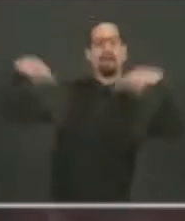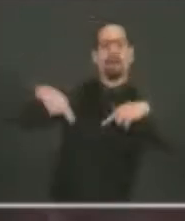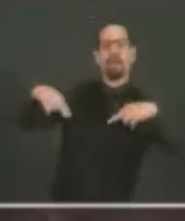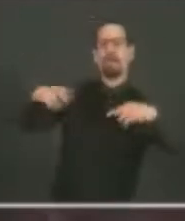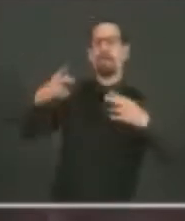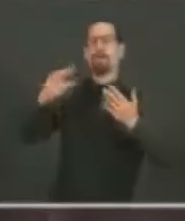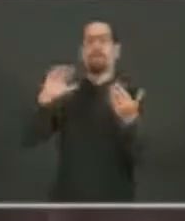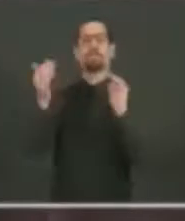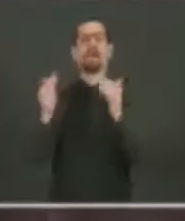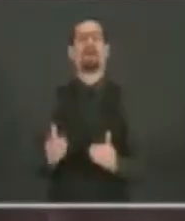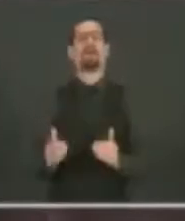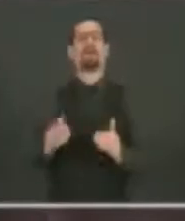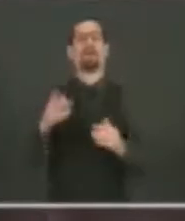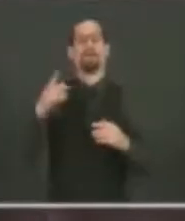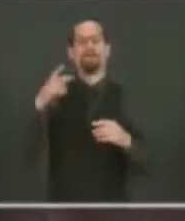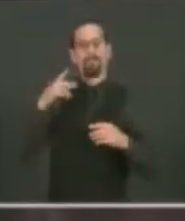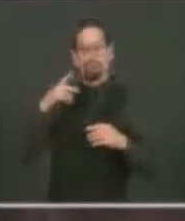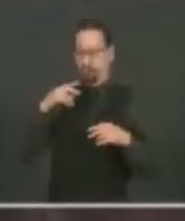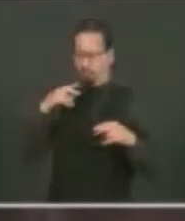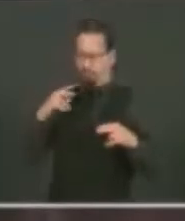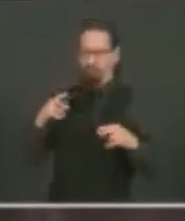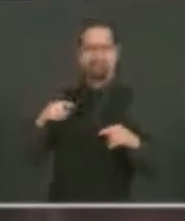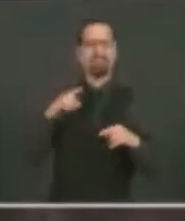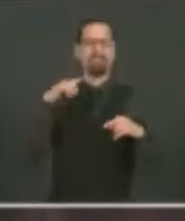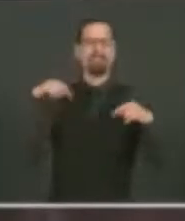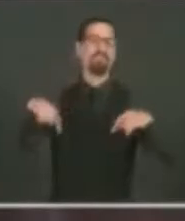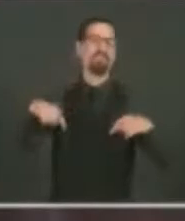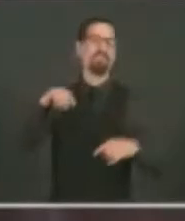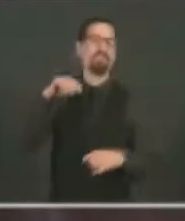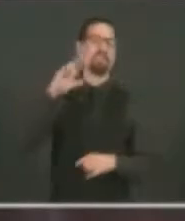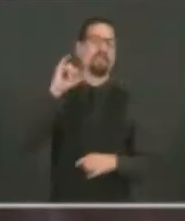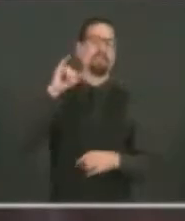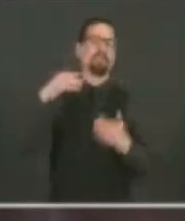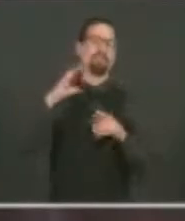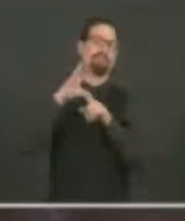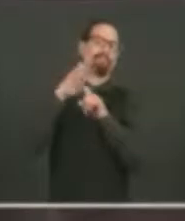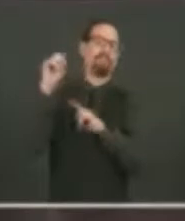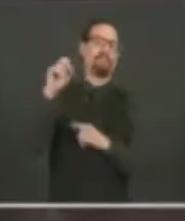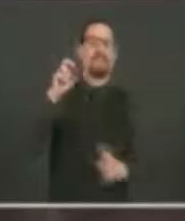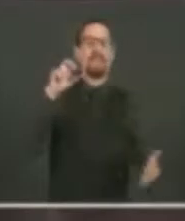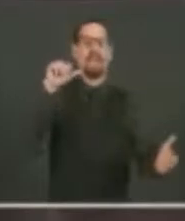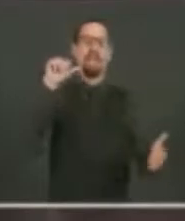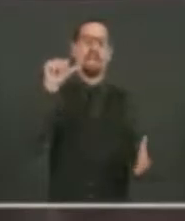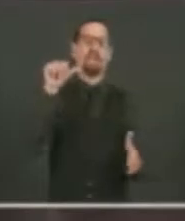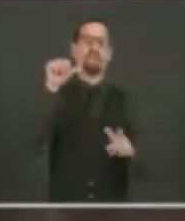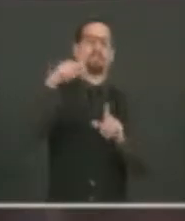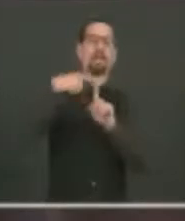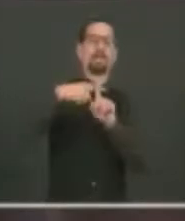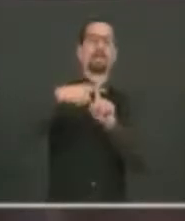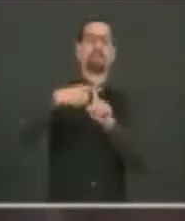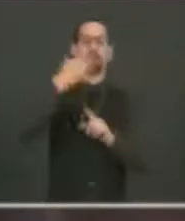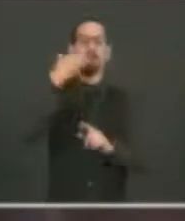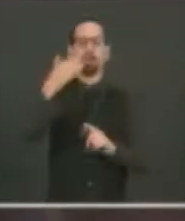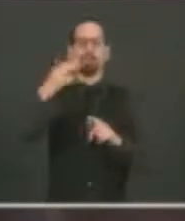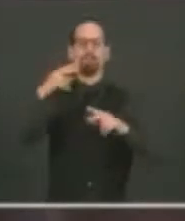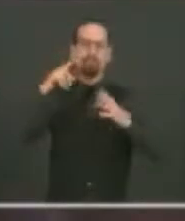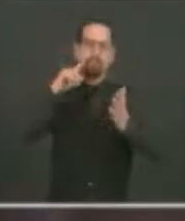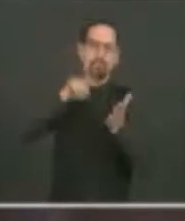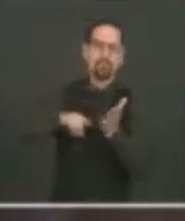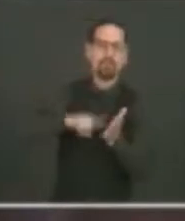In addition to our work with K through 12 schools, we are working very closely with the colleges